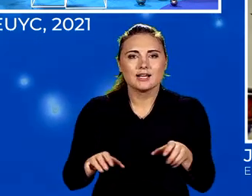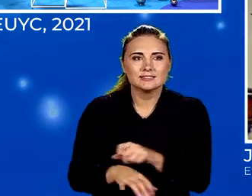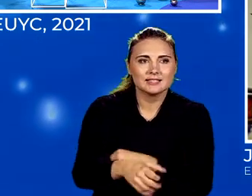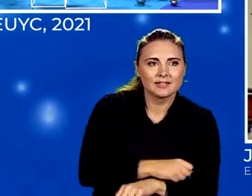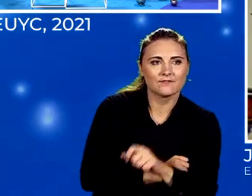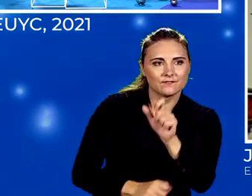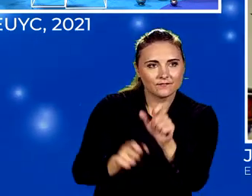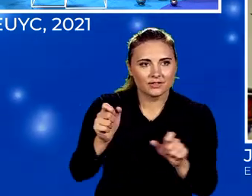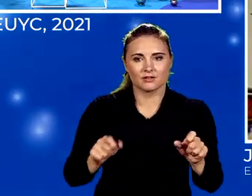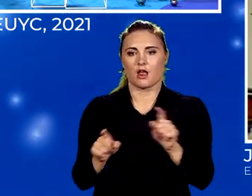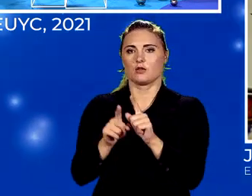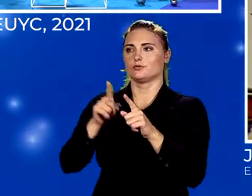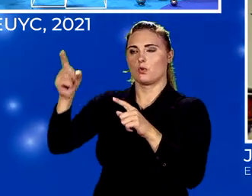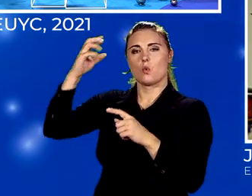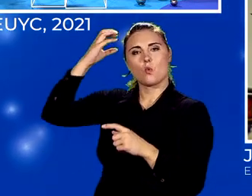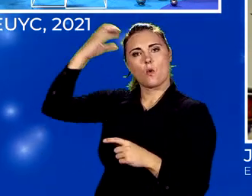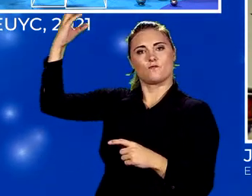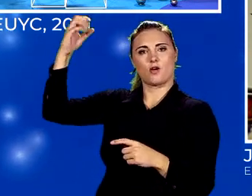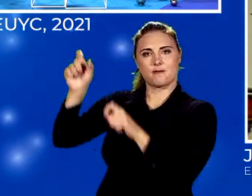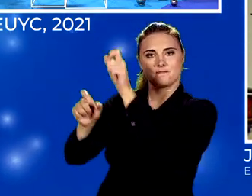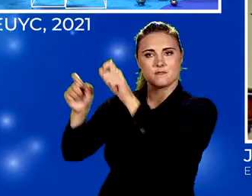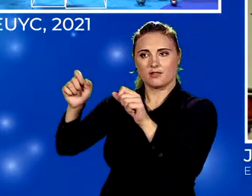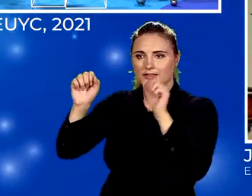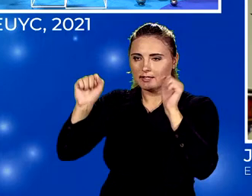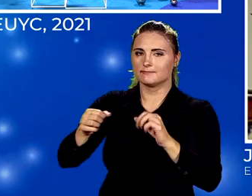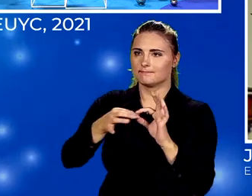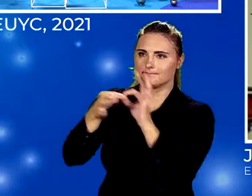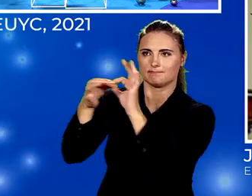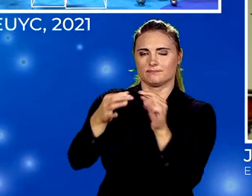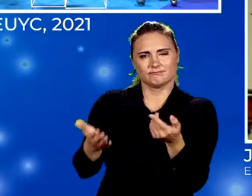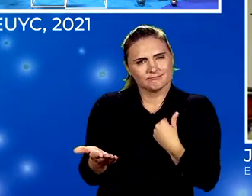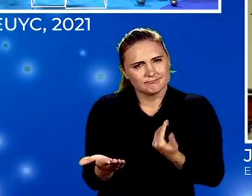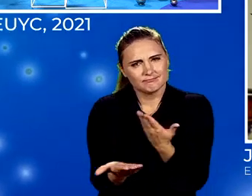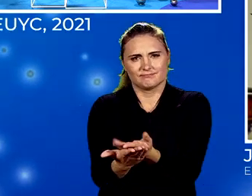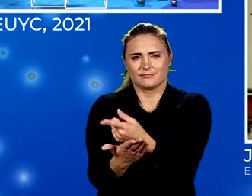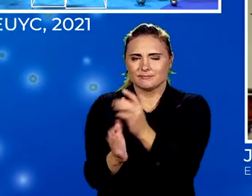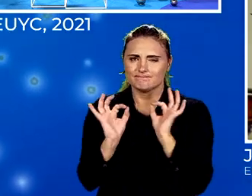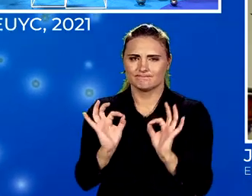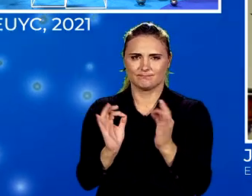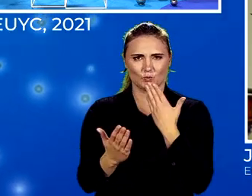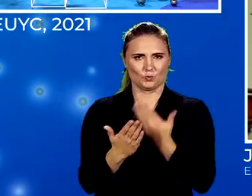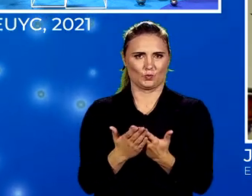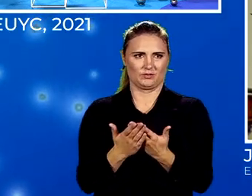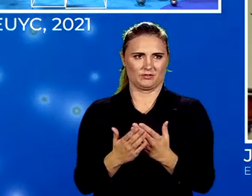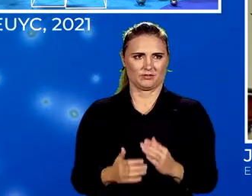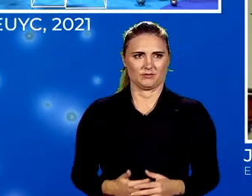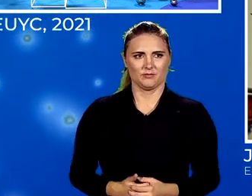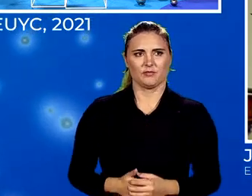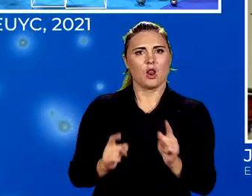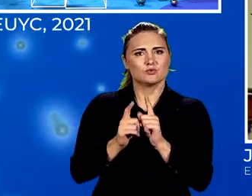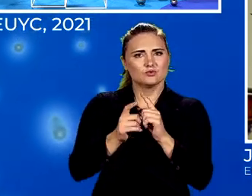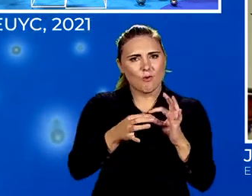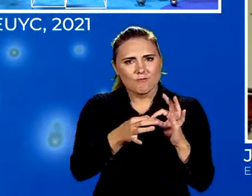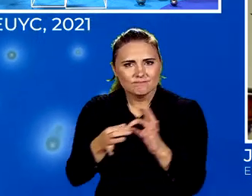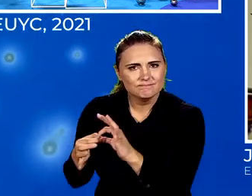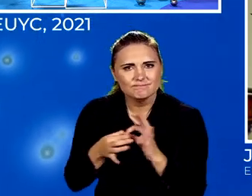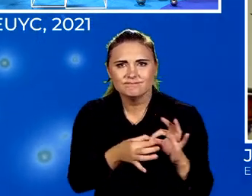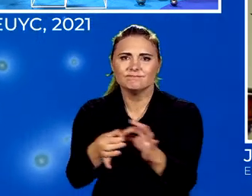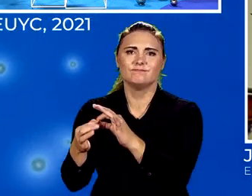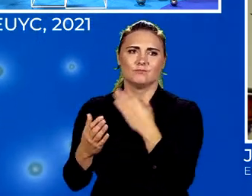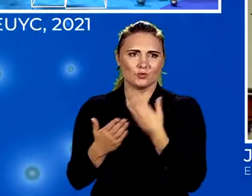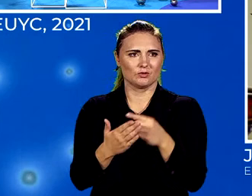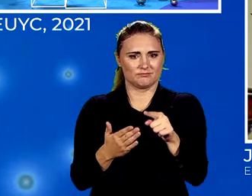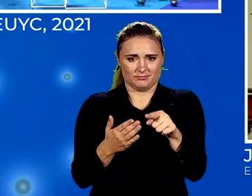So you know that your participation leads to an actual decision, and this is very important. And you also need to